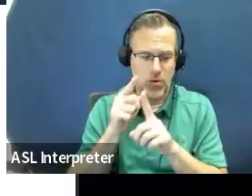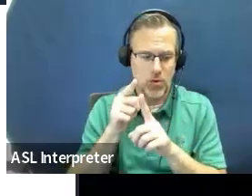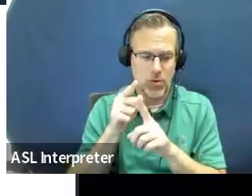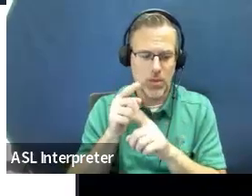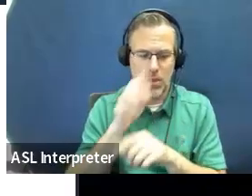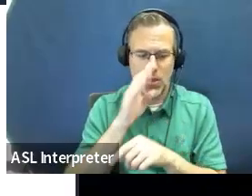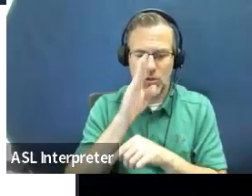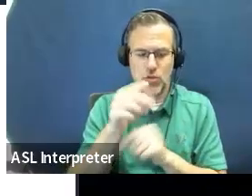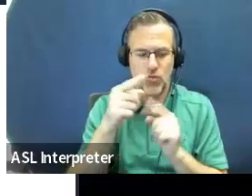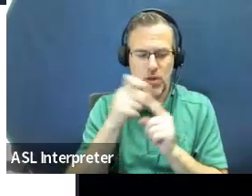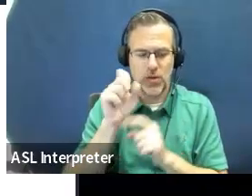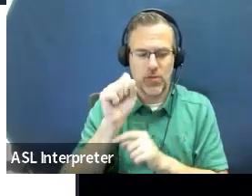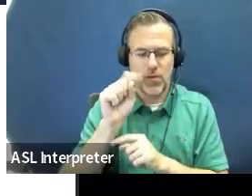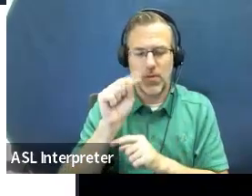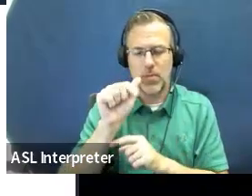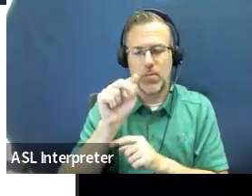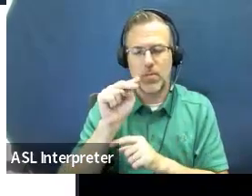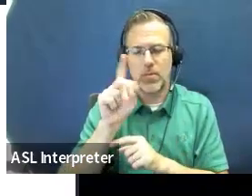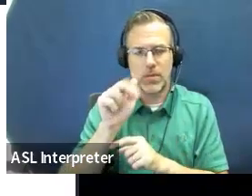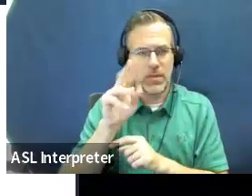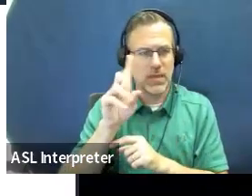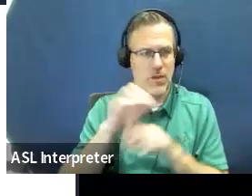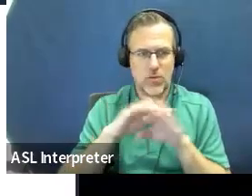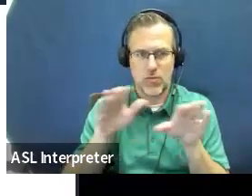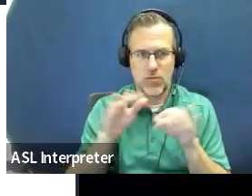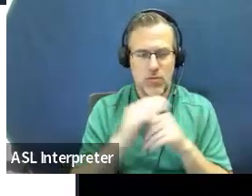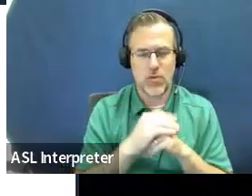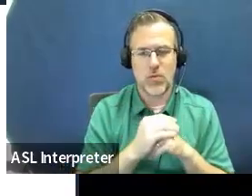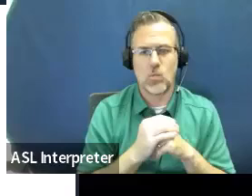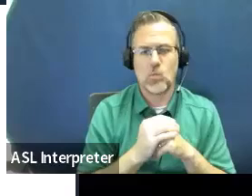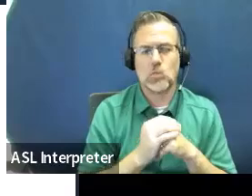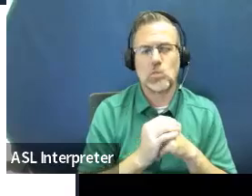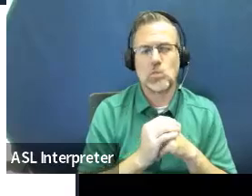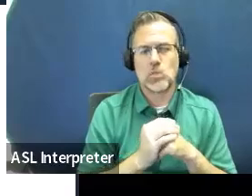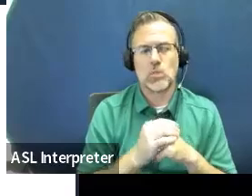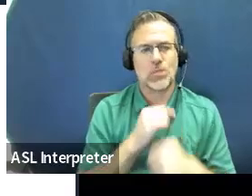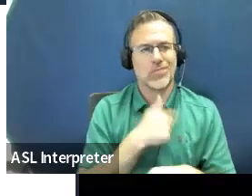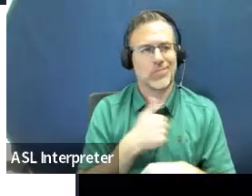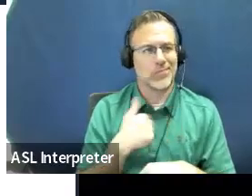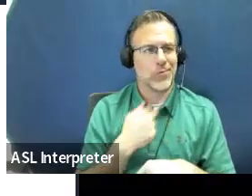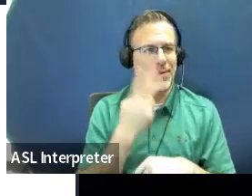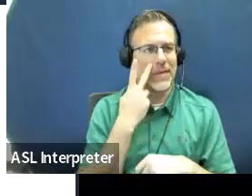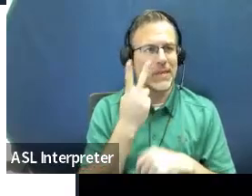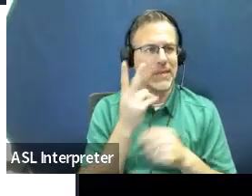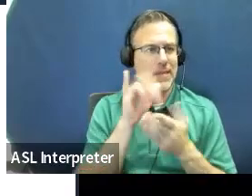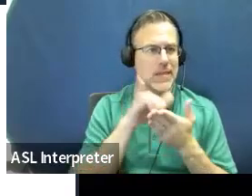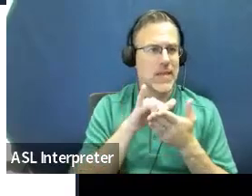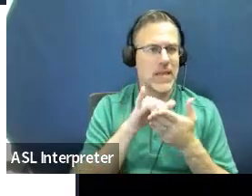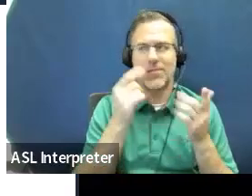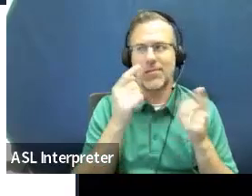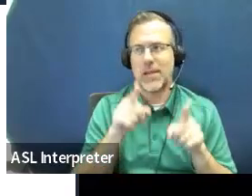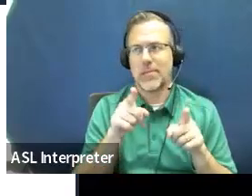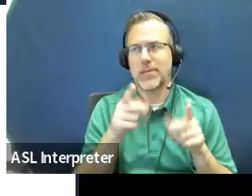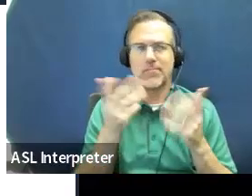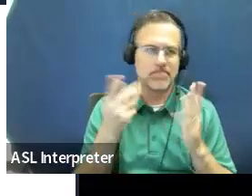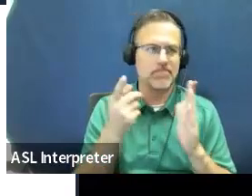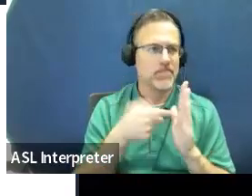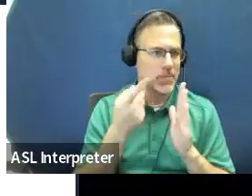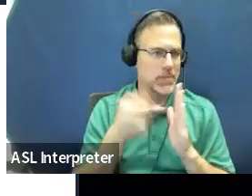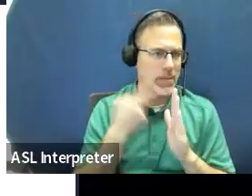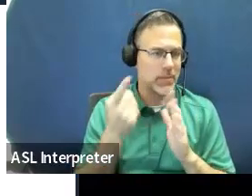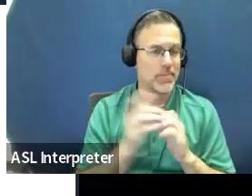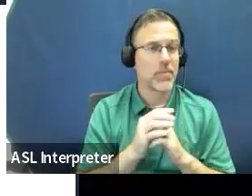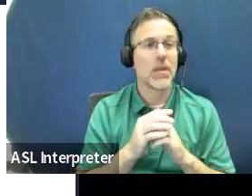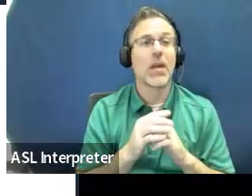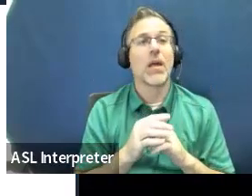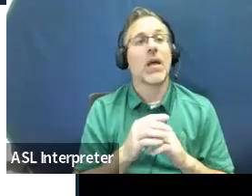from the standard, okay? Because we see that sometimes. What you really want